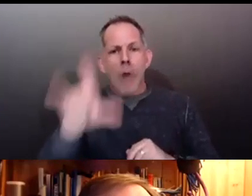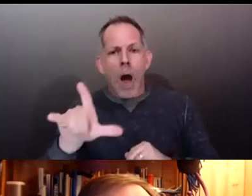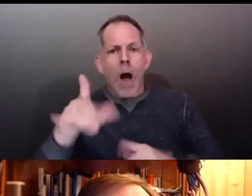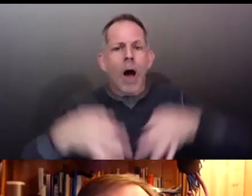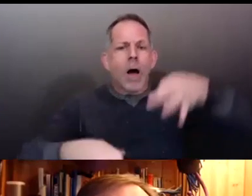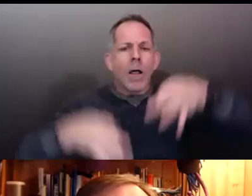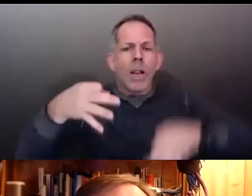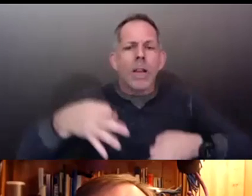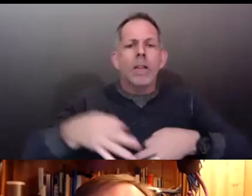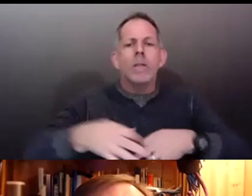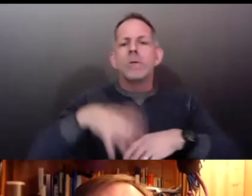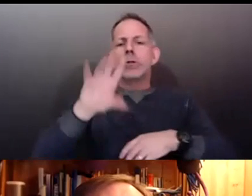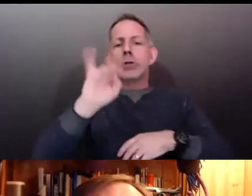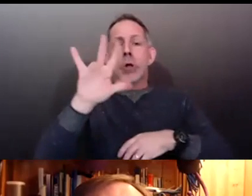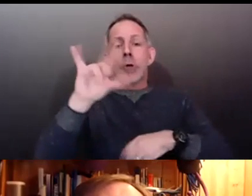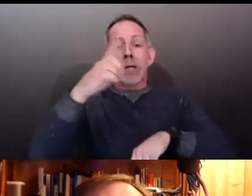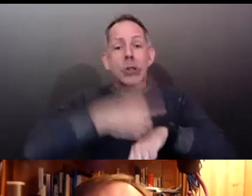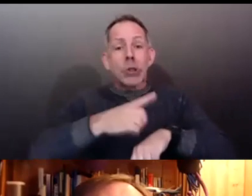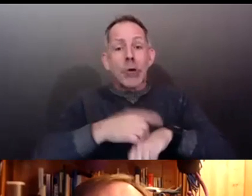hearings.